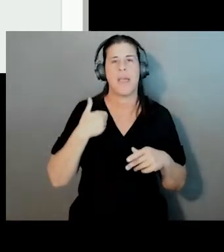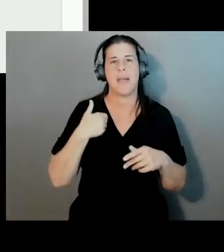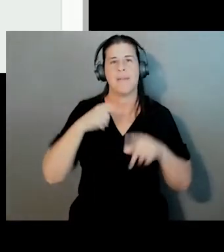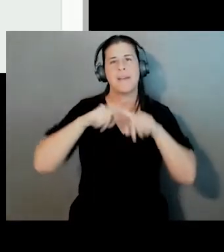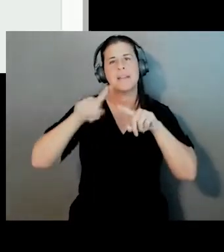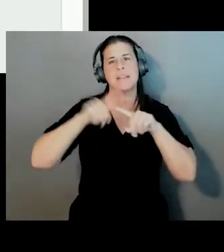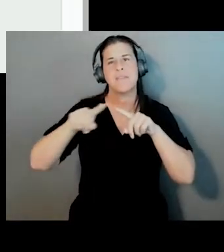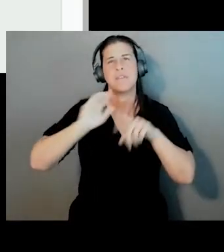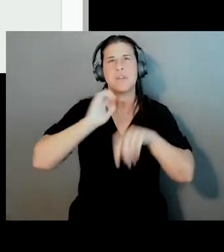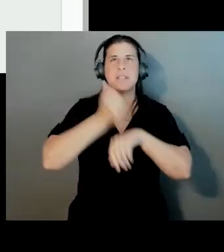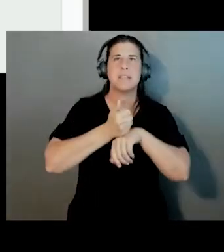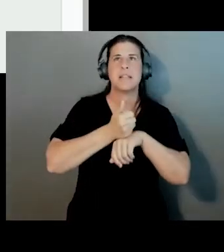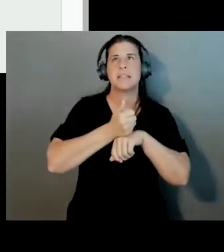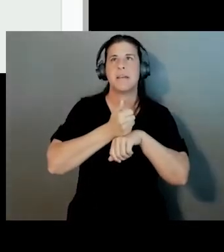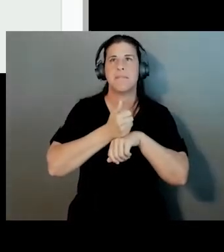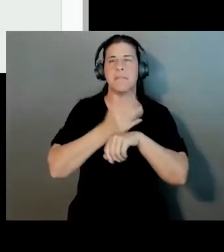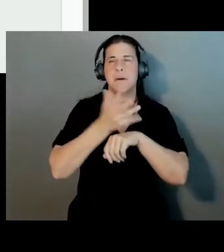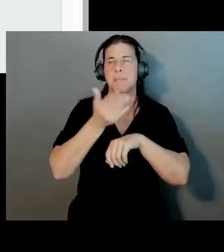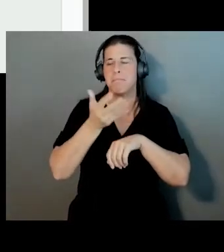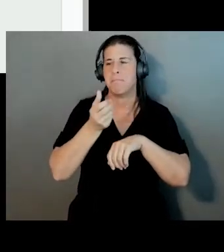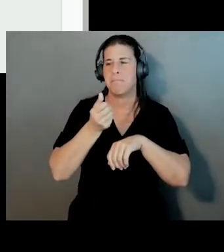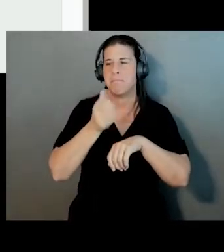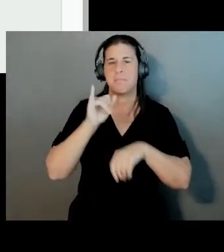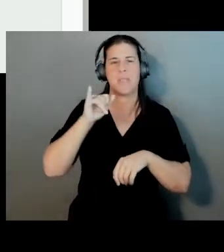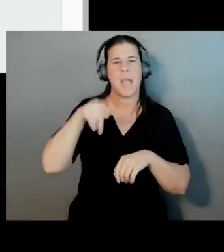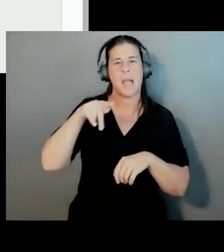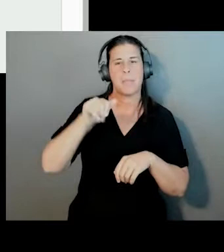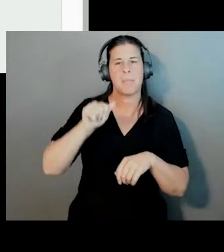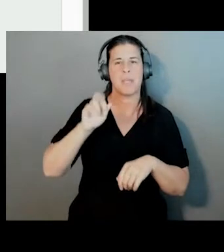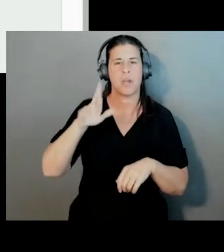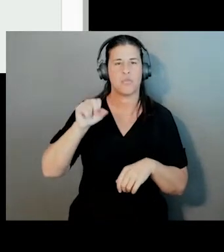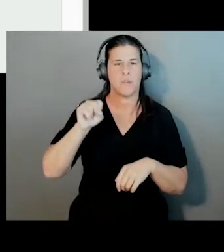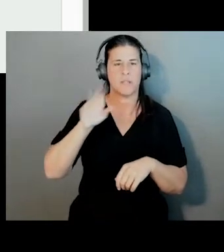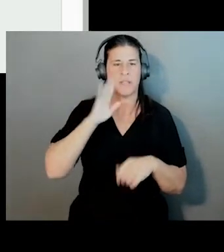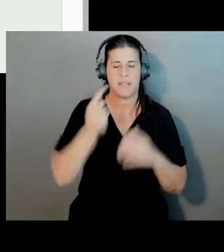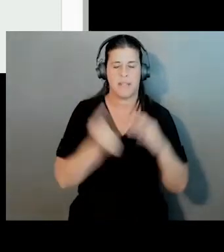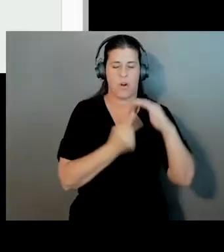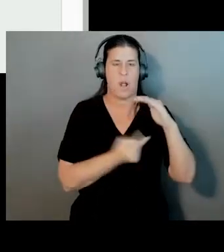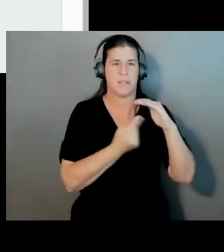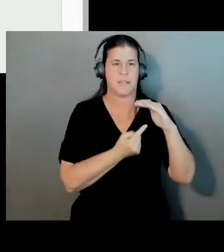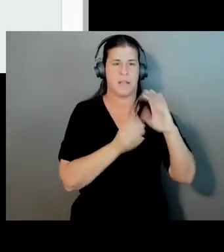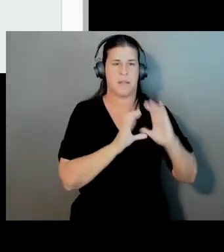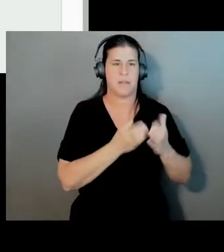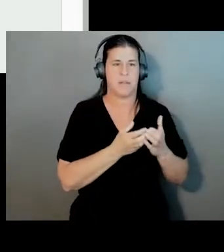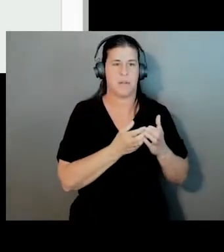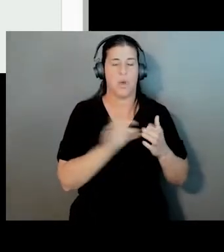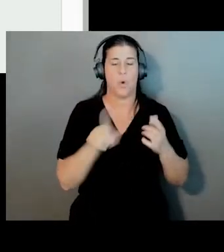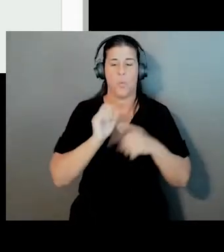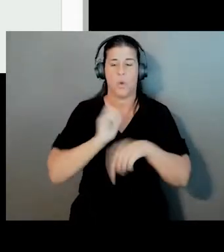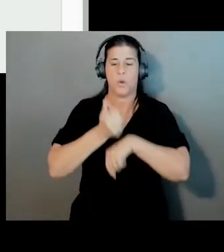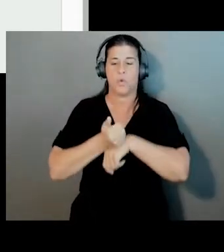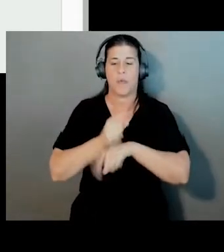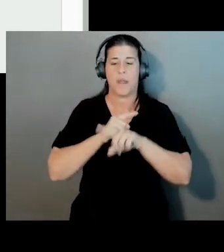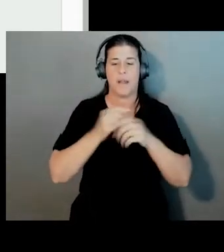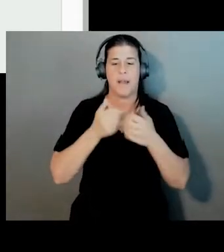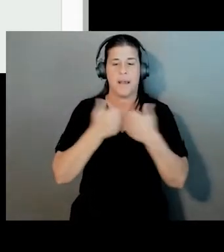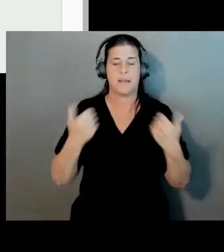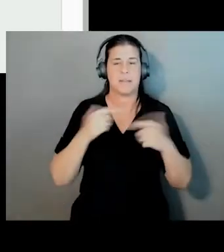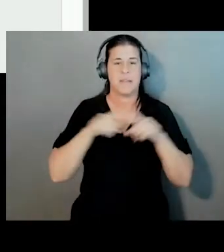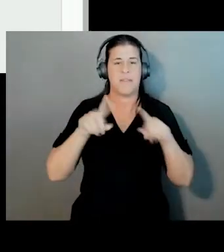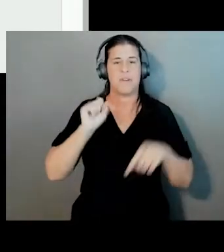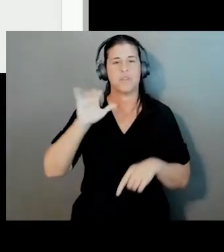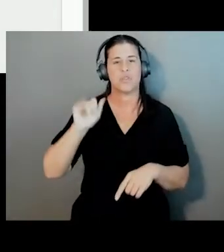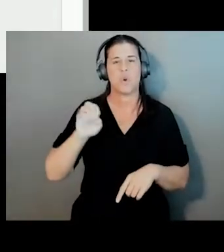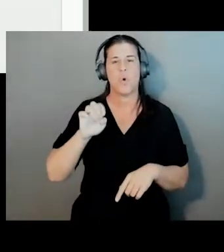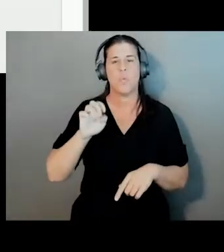of IP addresses that are isolated. So when you create a different scope, it's almost like a completely